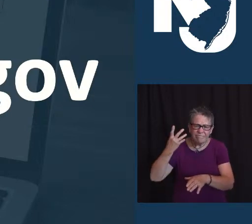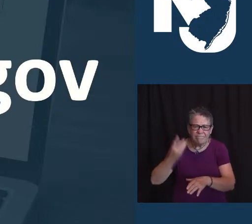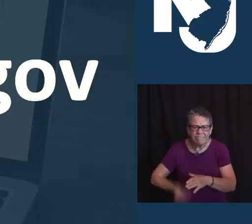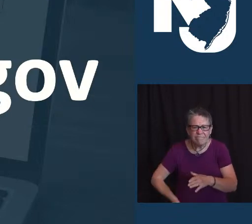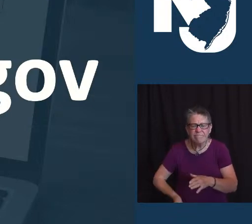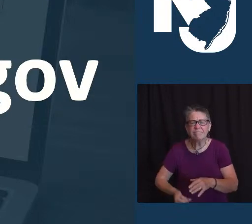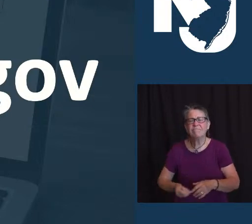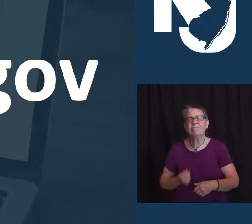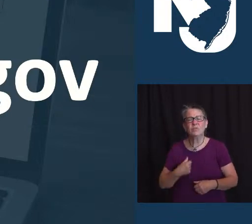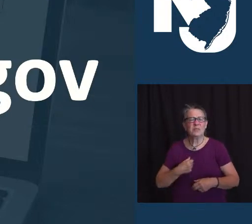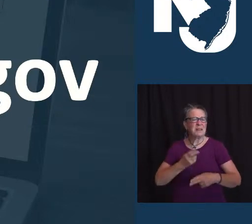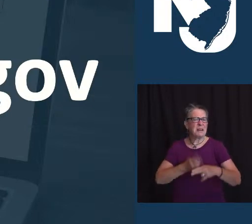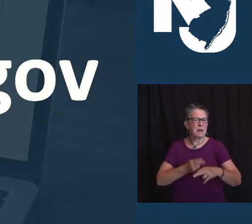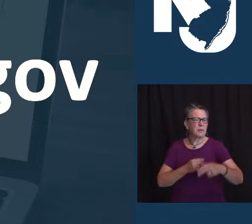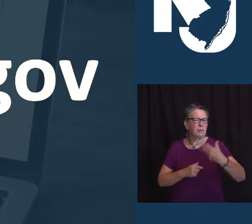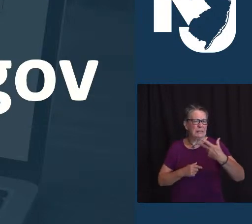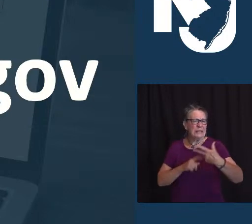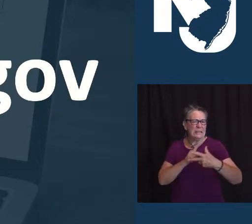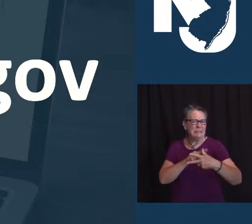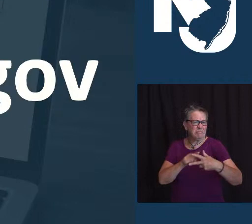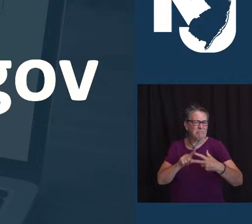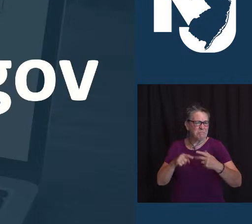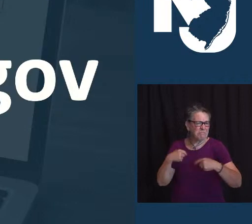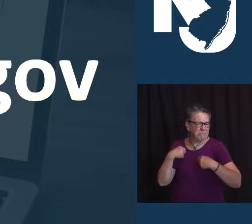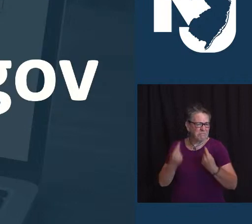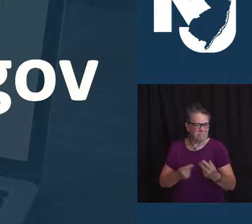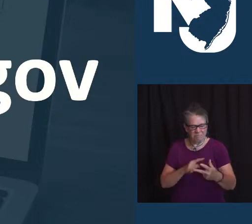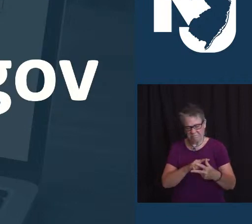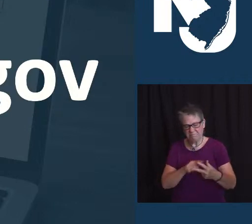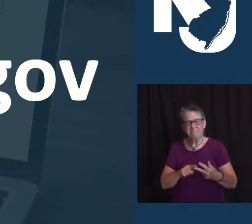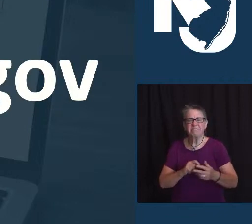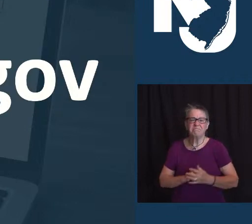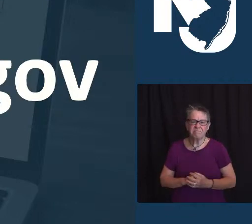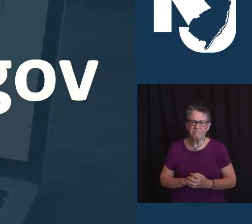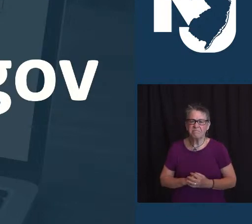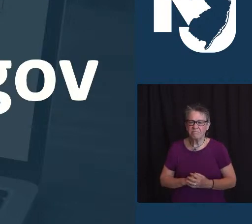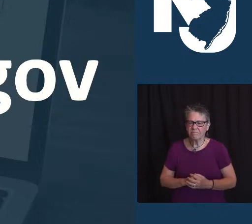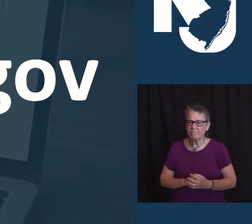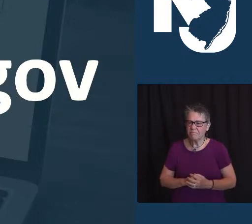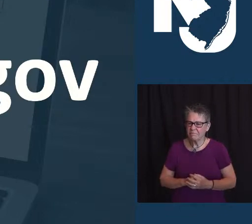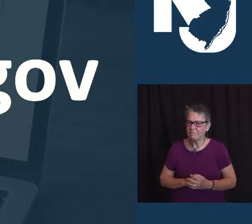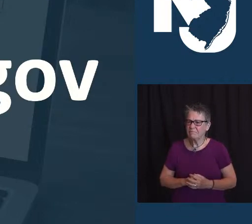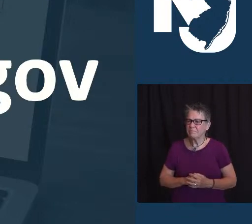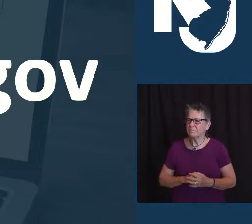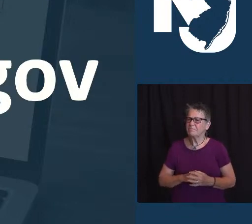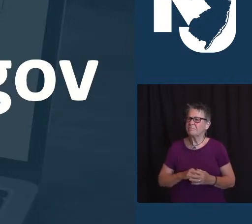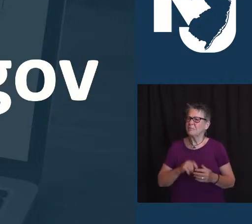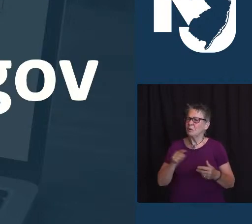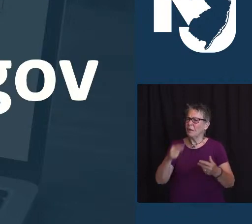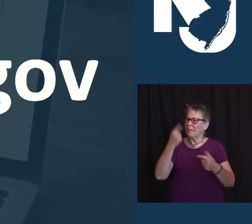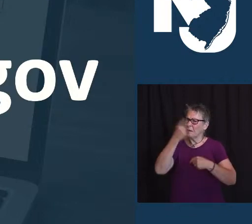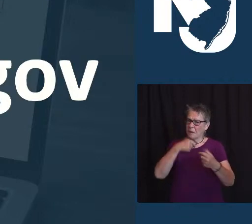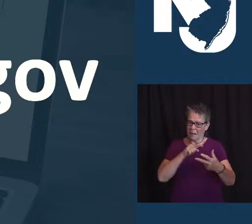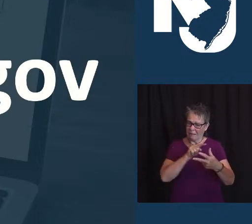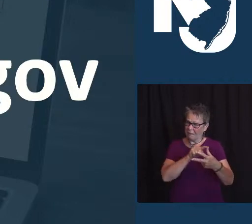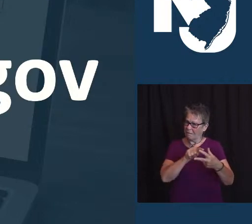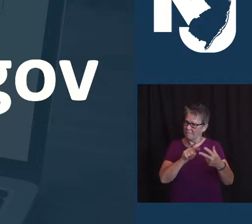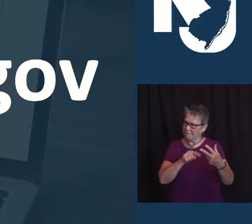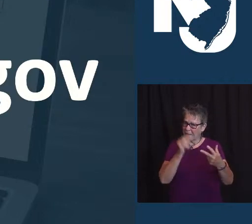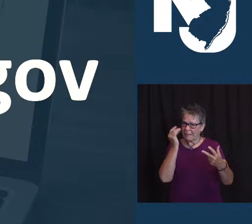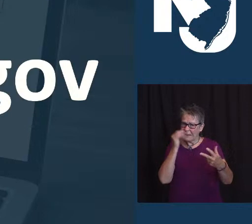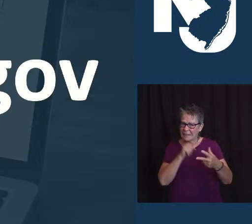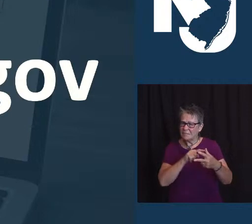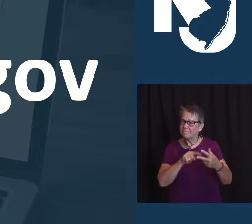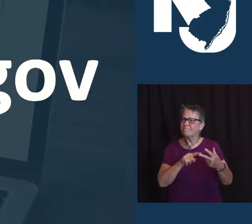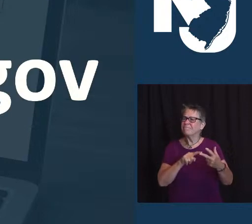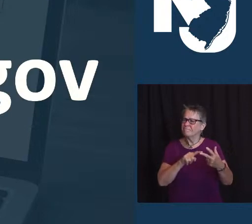reason to get vaccinated, listen to their stories, and then look at your family and try to imagine their life if you are lost to COVID or vice